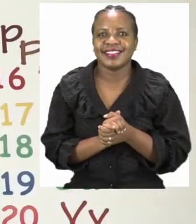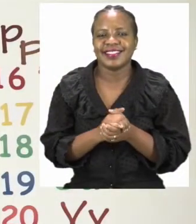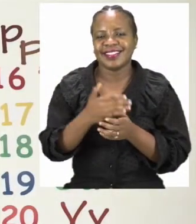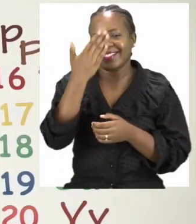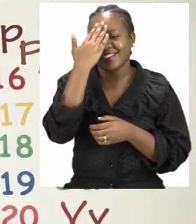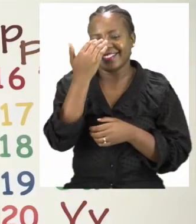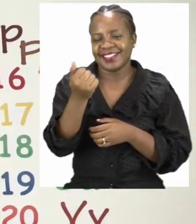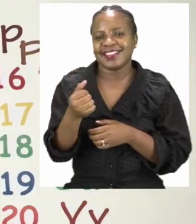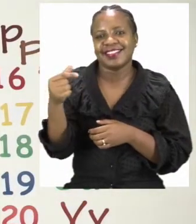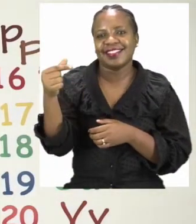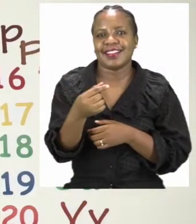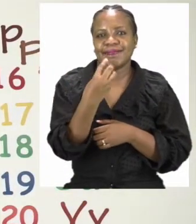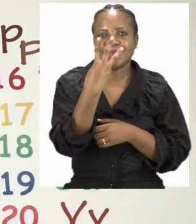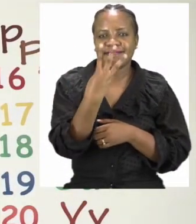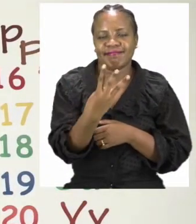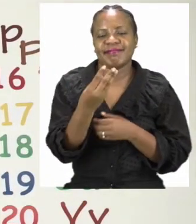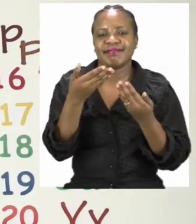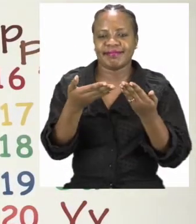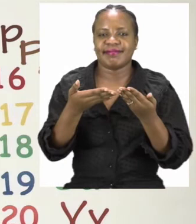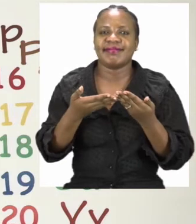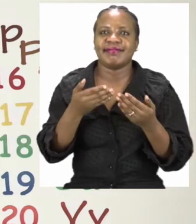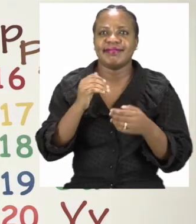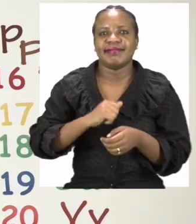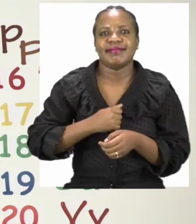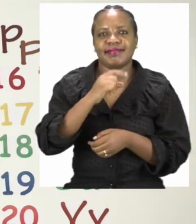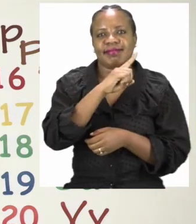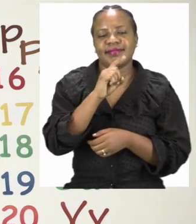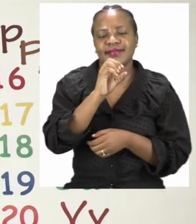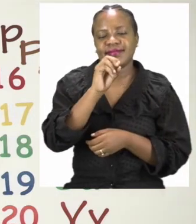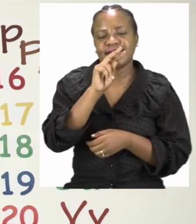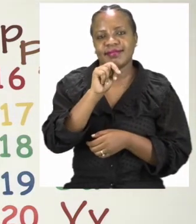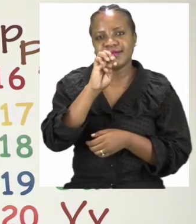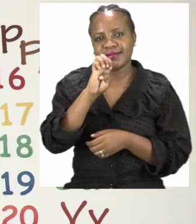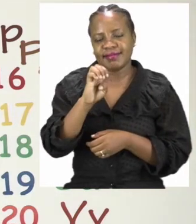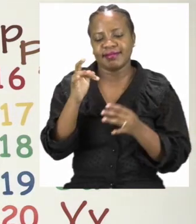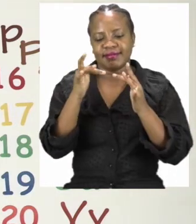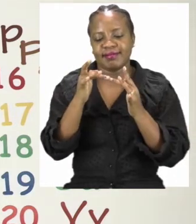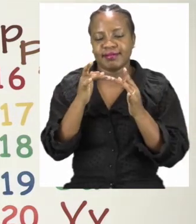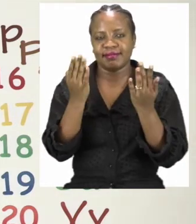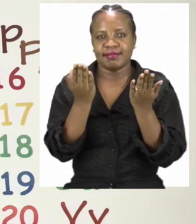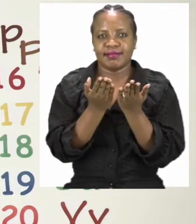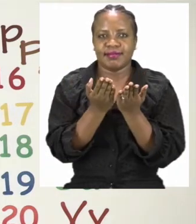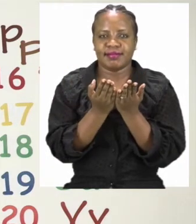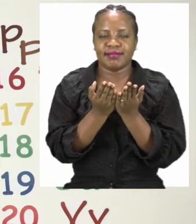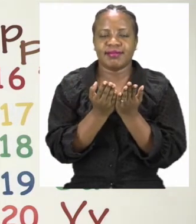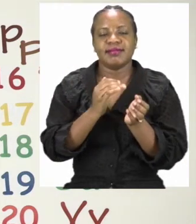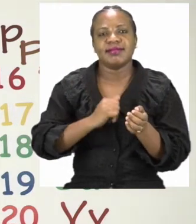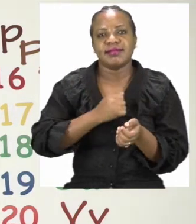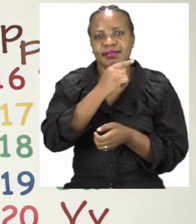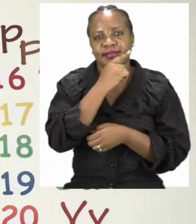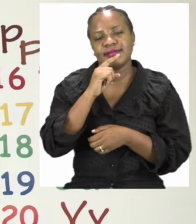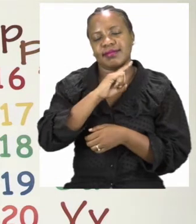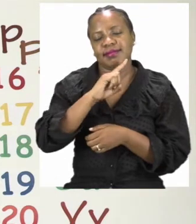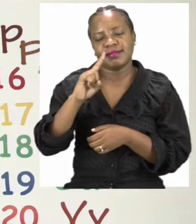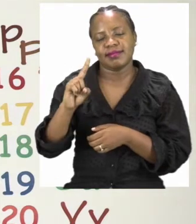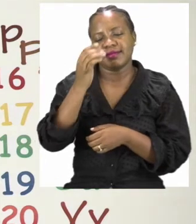Hello grade 3's and welcome to My Zone Online School. My name is Teacher